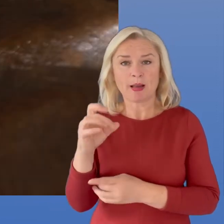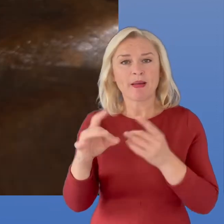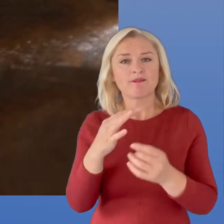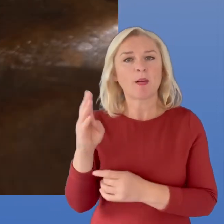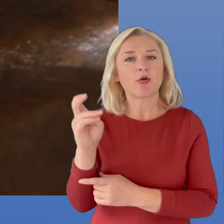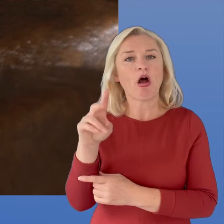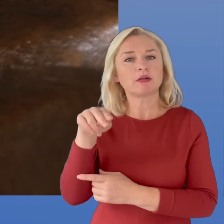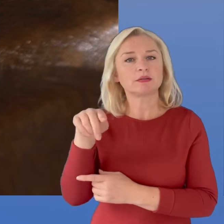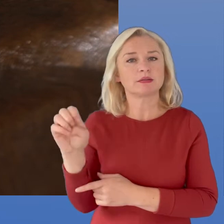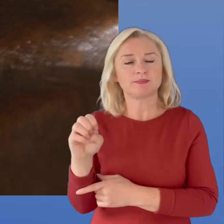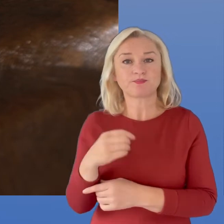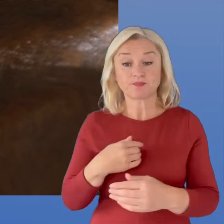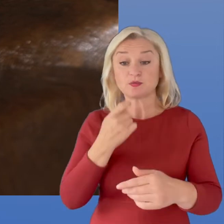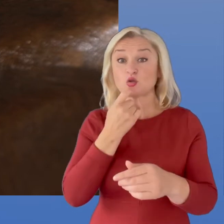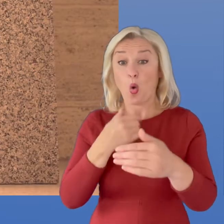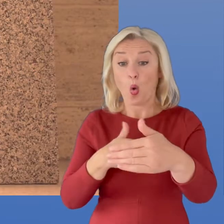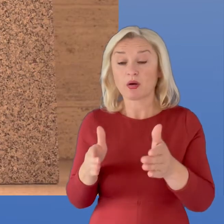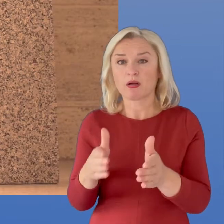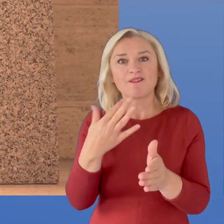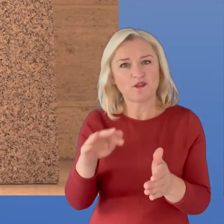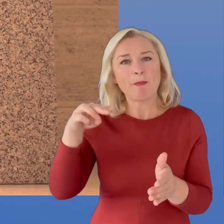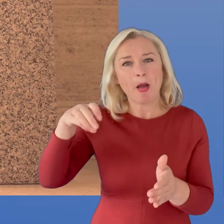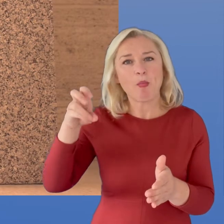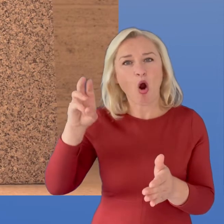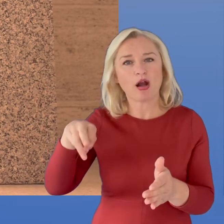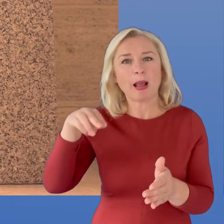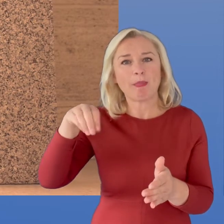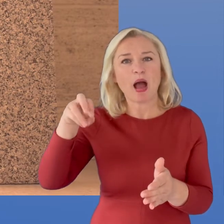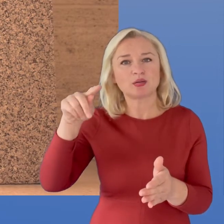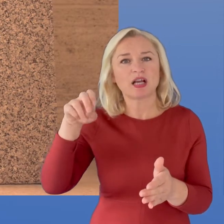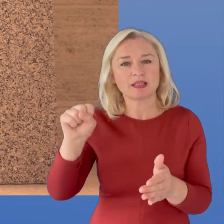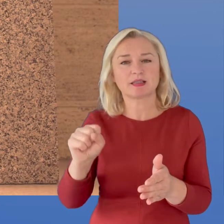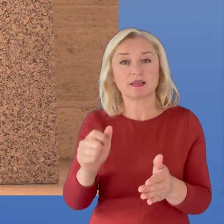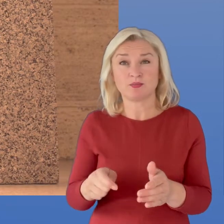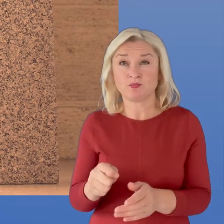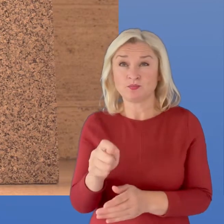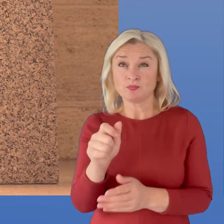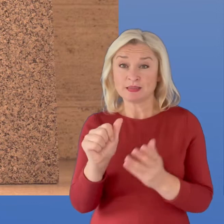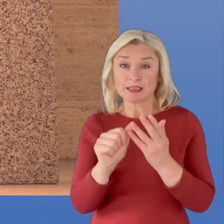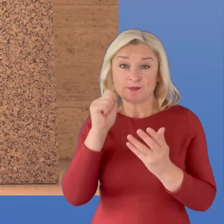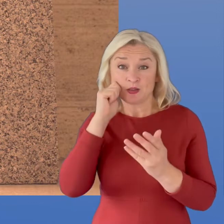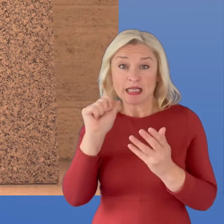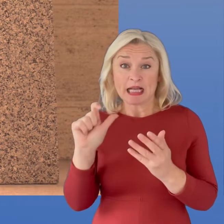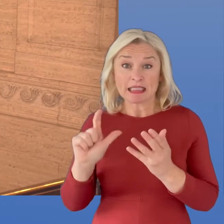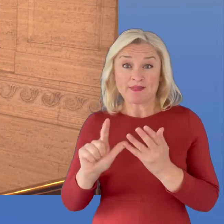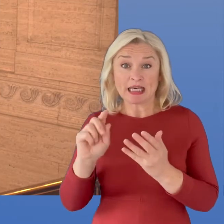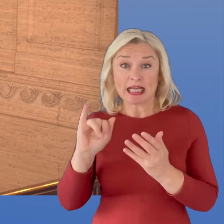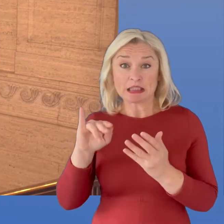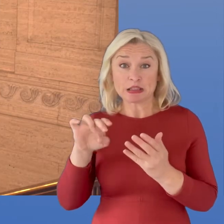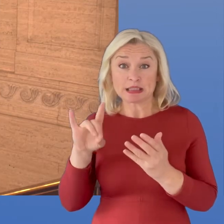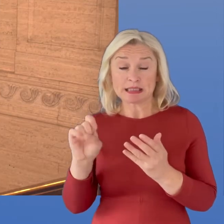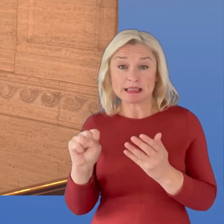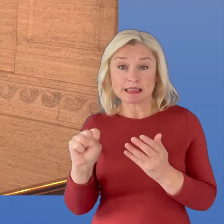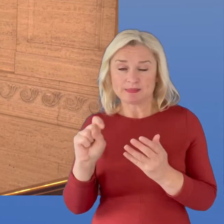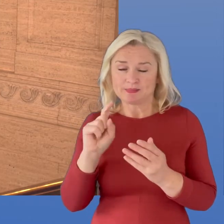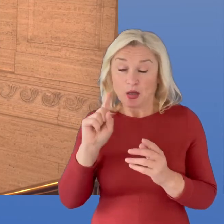from bronze and sits on a plinth of granite mined from the local Mourne Mountains. The statue stands at an imposing 6 foot 7 inches